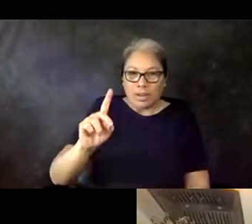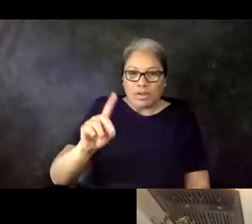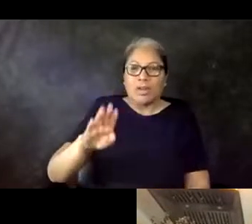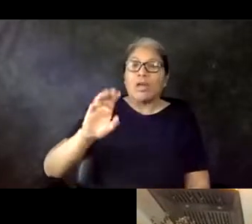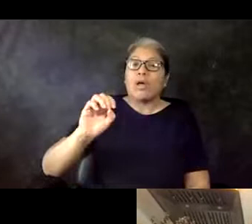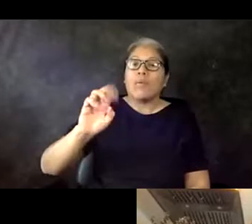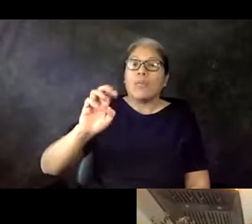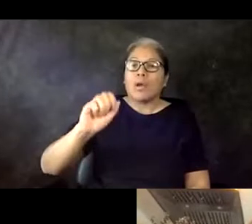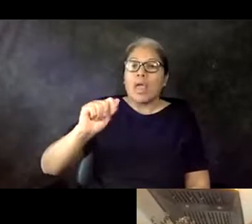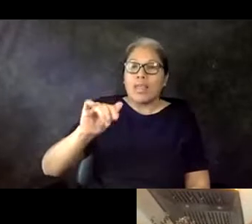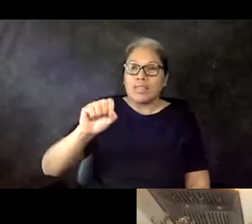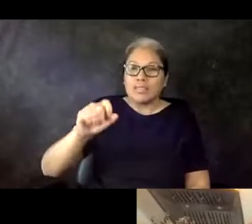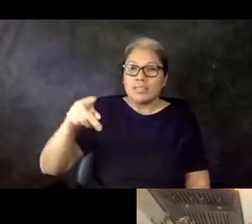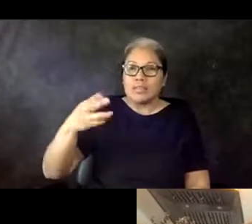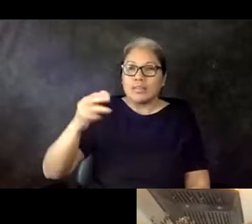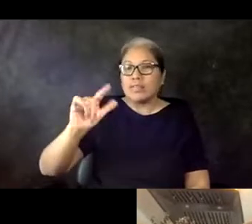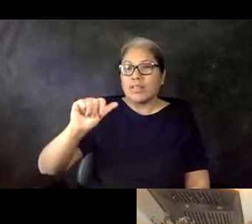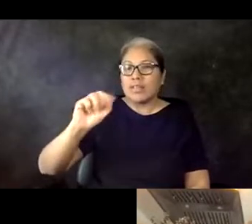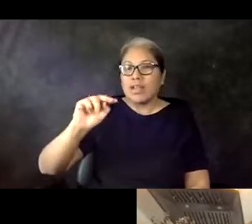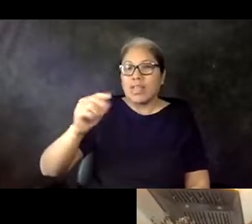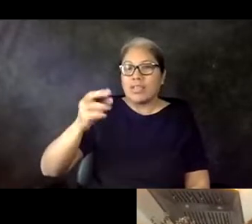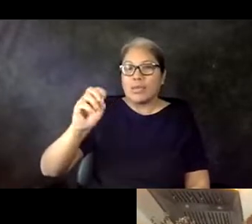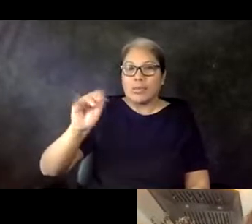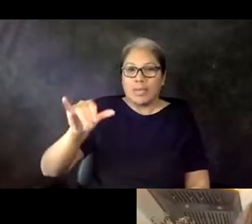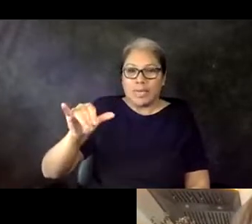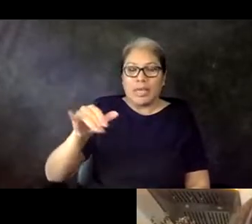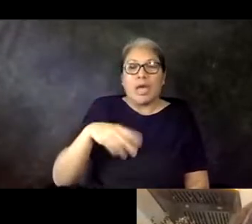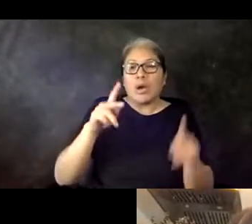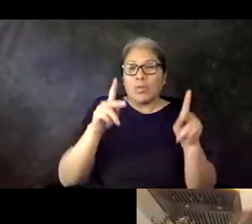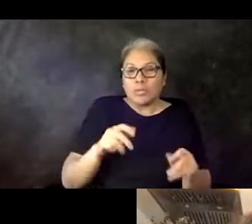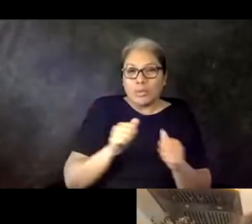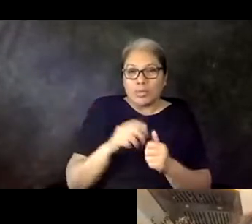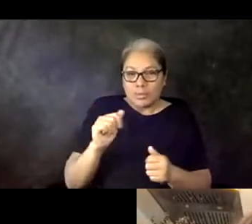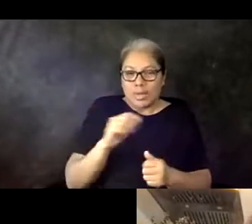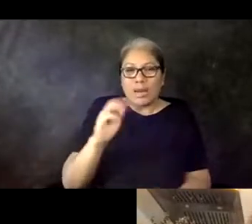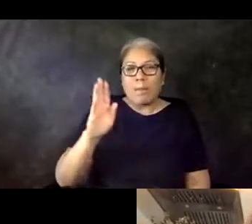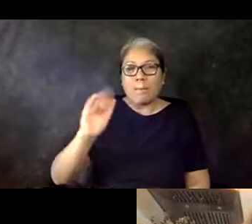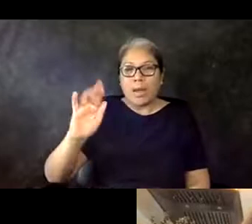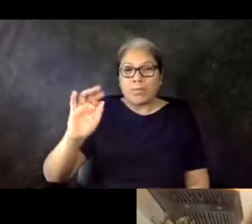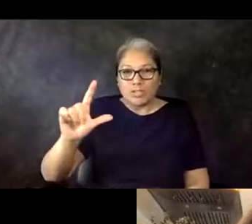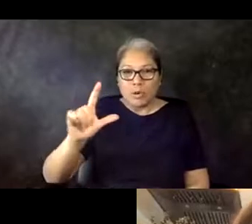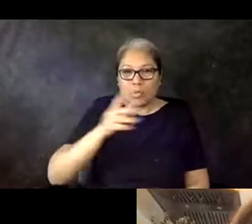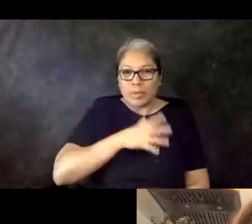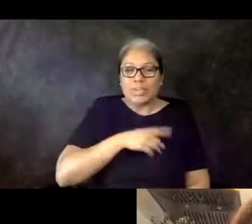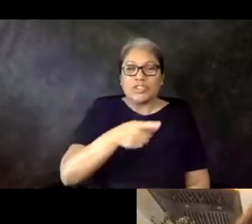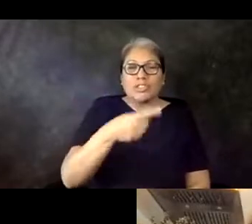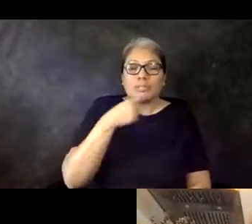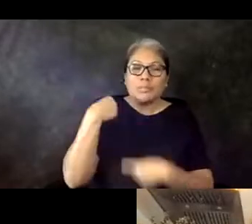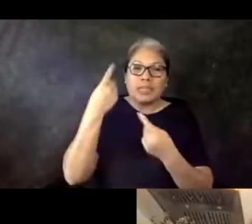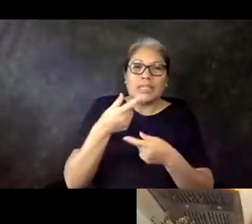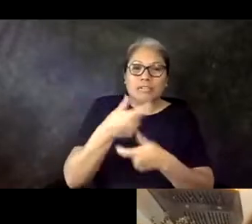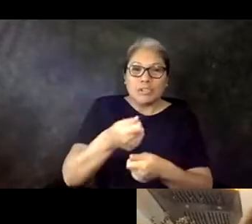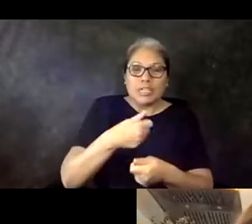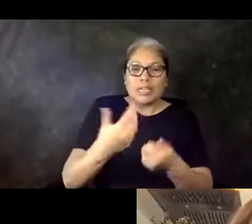Philanthropy. As a person with a disability and a biracial woman, Nikki says she has been interested in the intersection